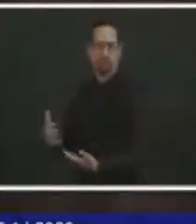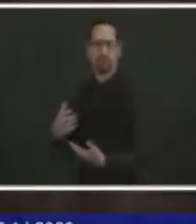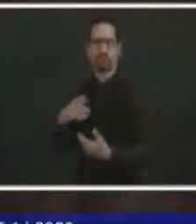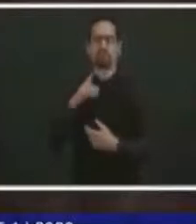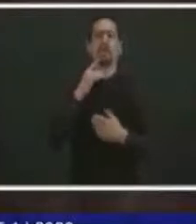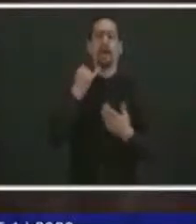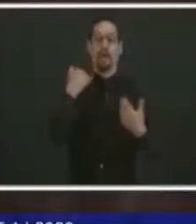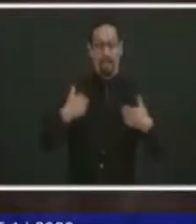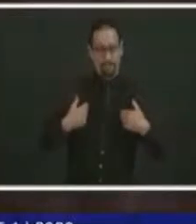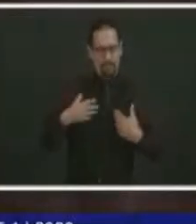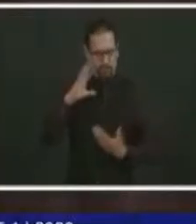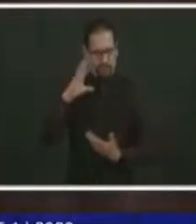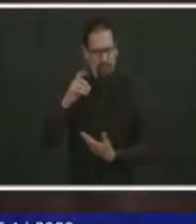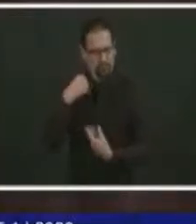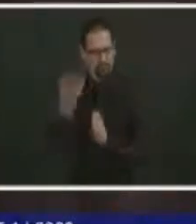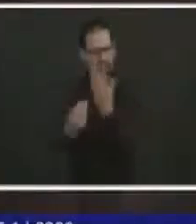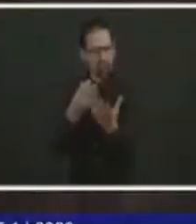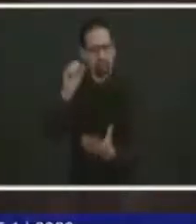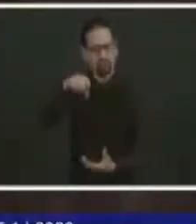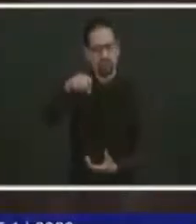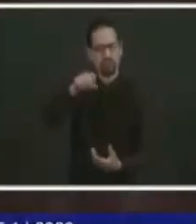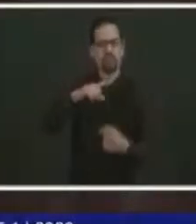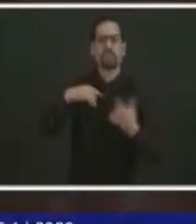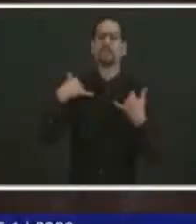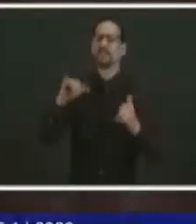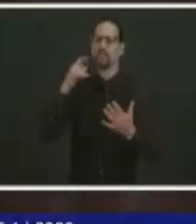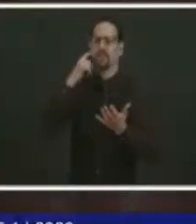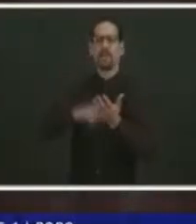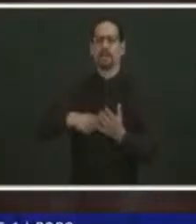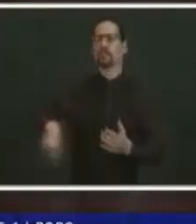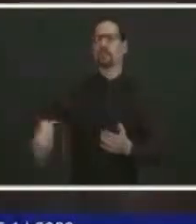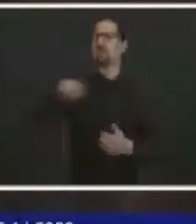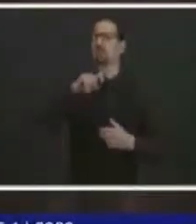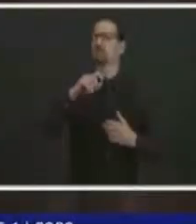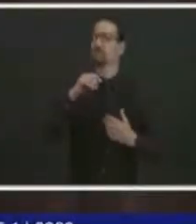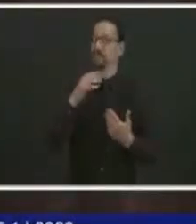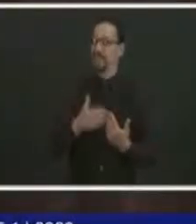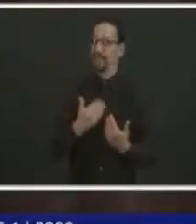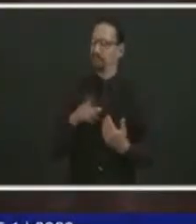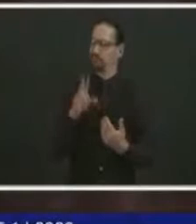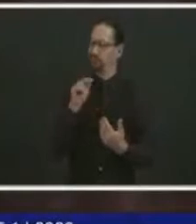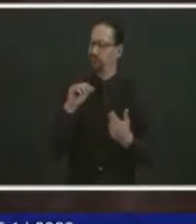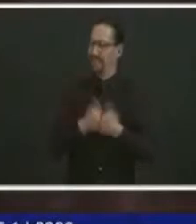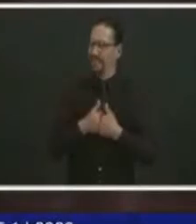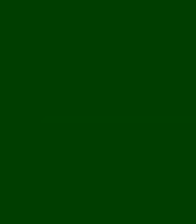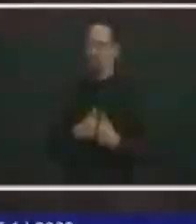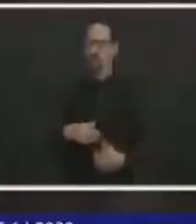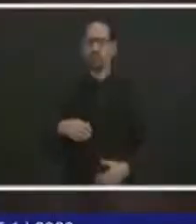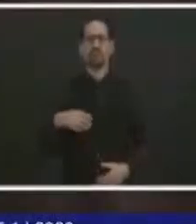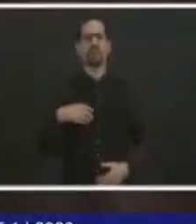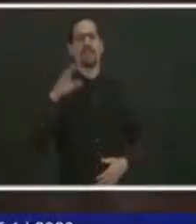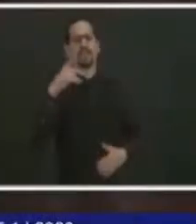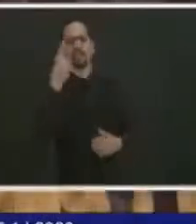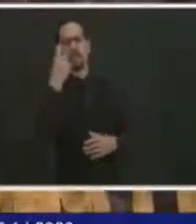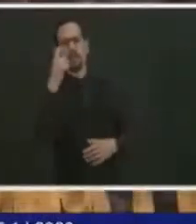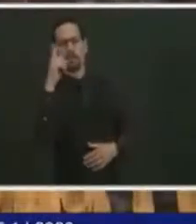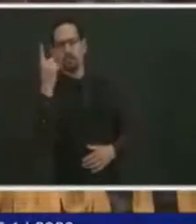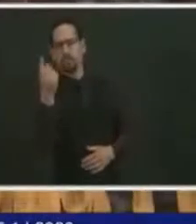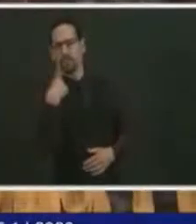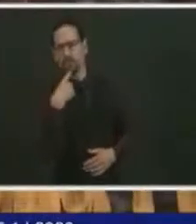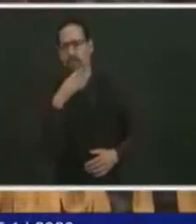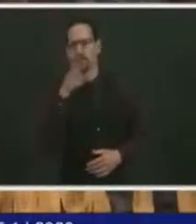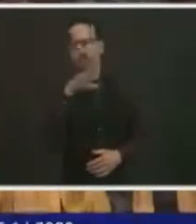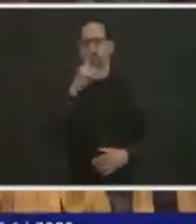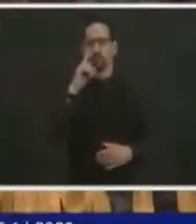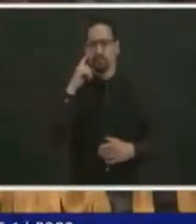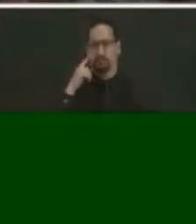we recognize the challenge with the additional components of PPE. Couldn't the state have seen this 2 months ago? Does the state not have enough